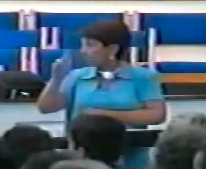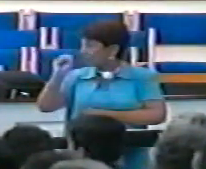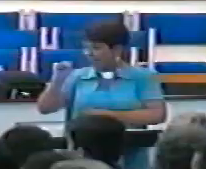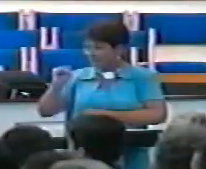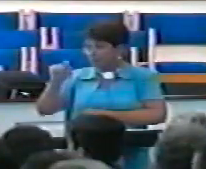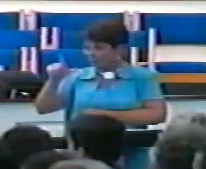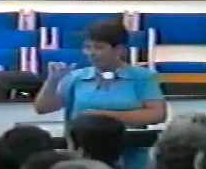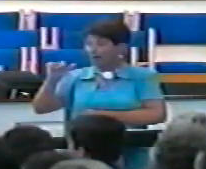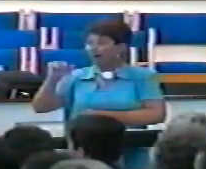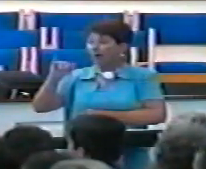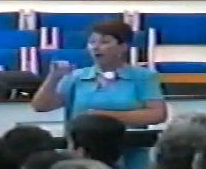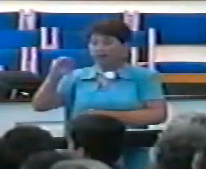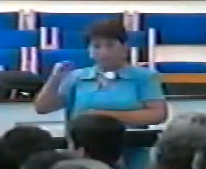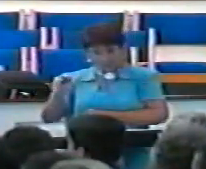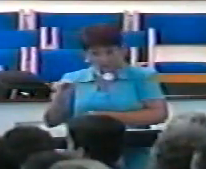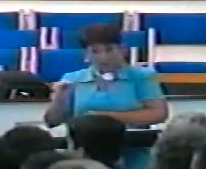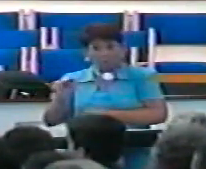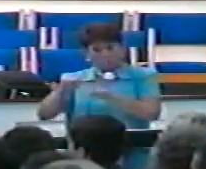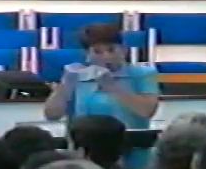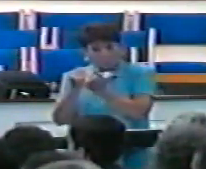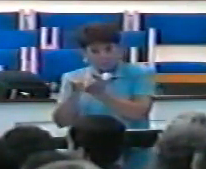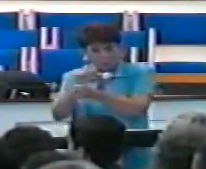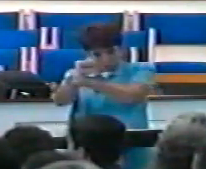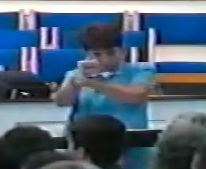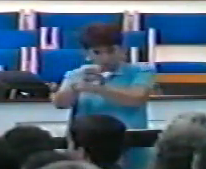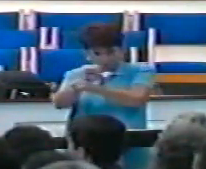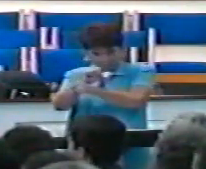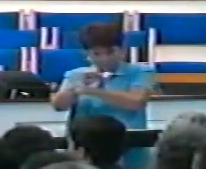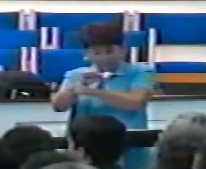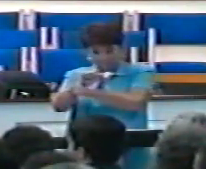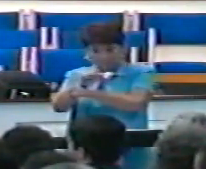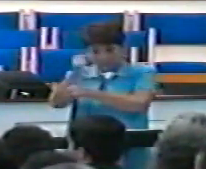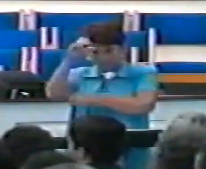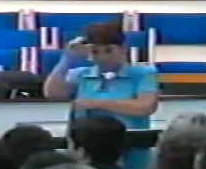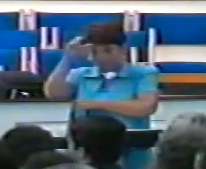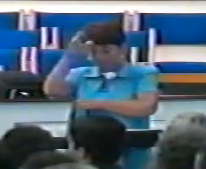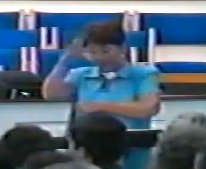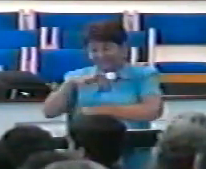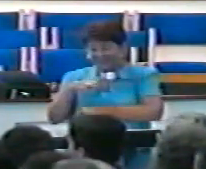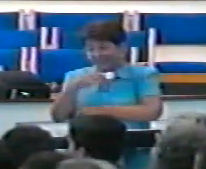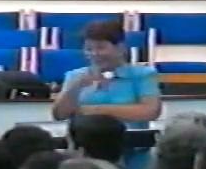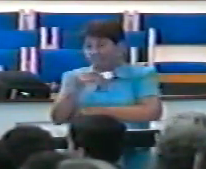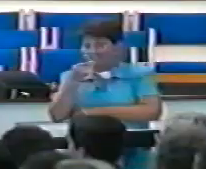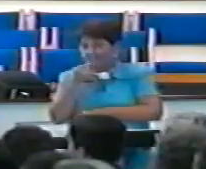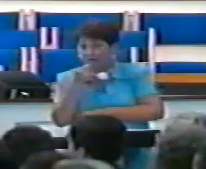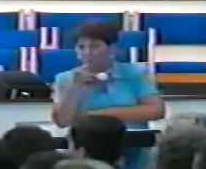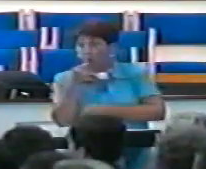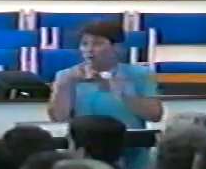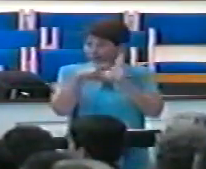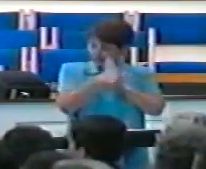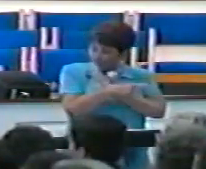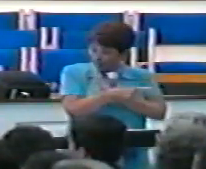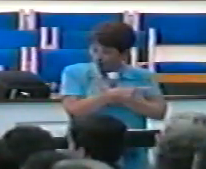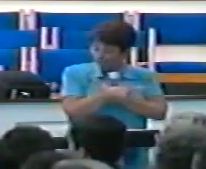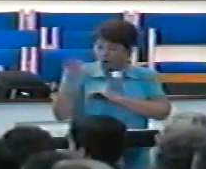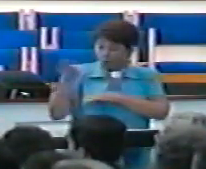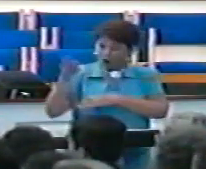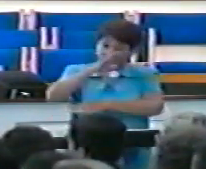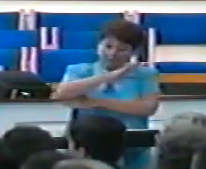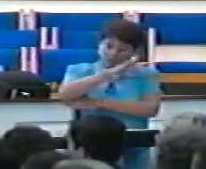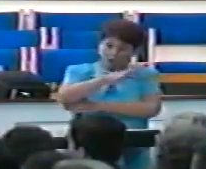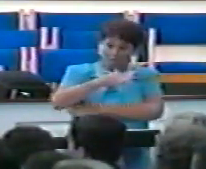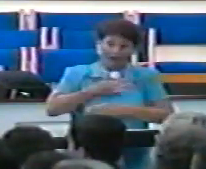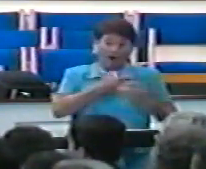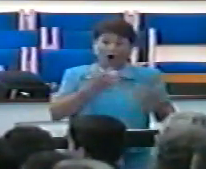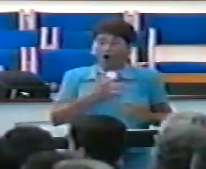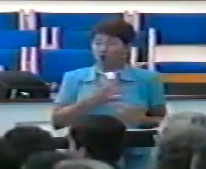of Al-Qaeda prisoners, or they were going to execute him. Then Friday morning, my heart went out, or Friday afternoon, my heart went out when I heard